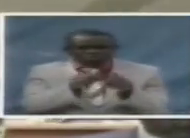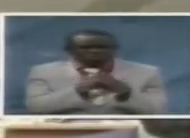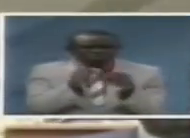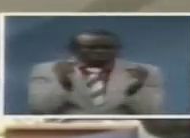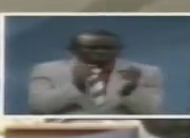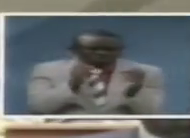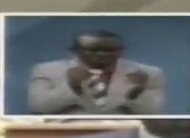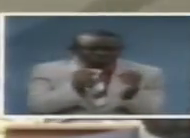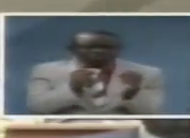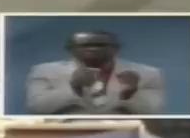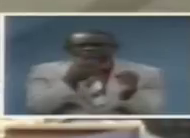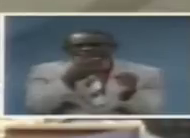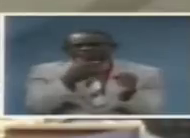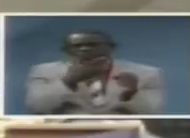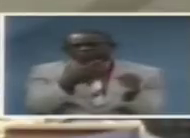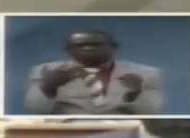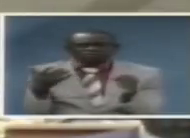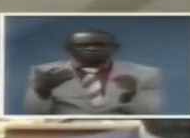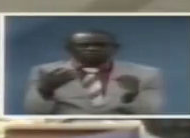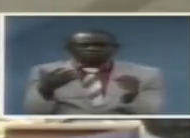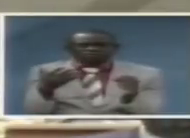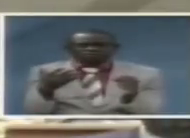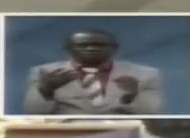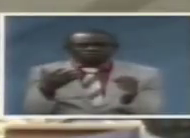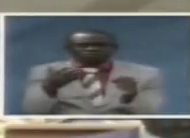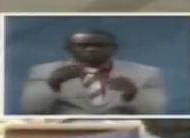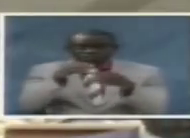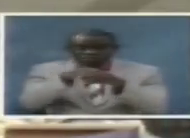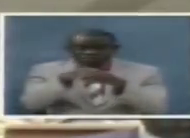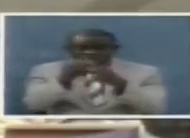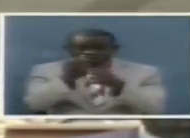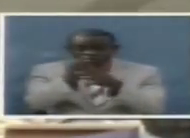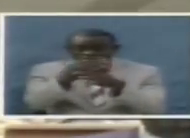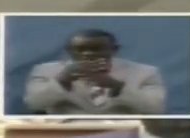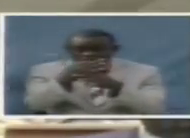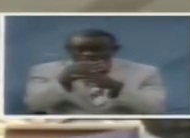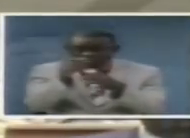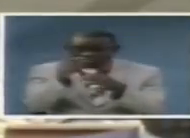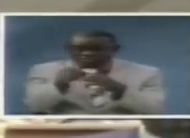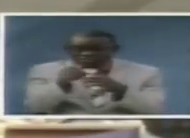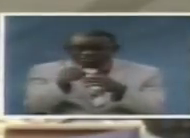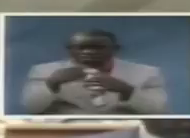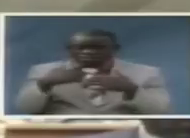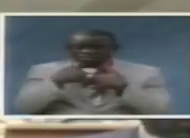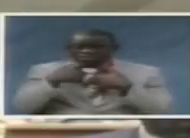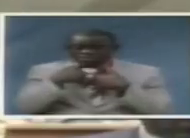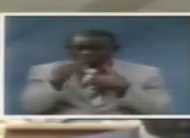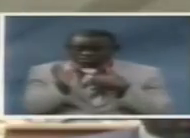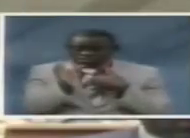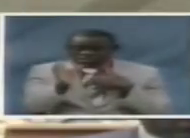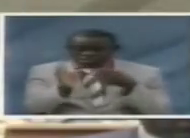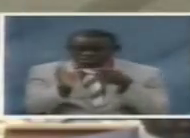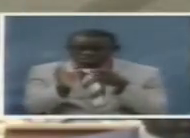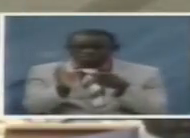and processing facilities. Mr. Speaker, in the fisheries and livestock subsector, government is